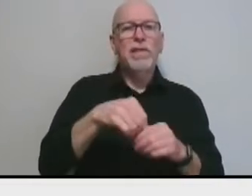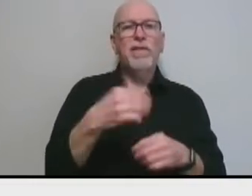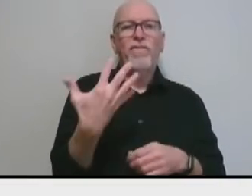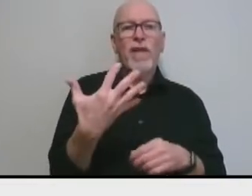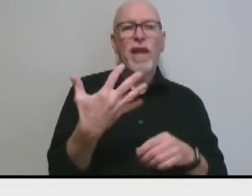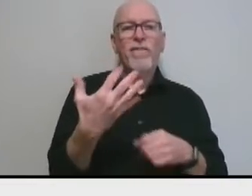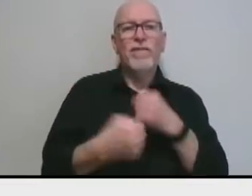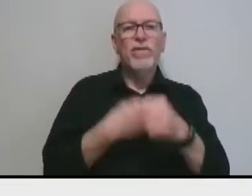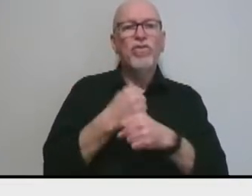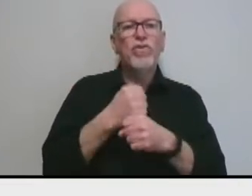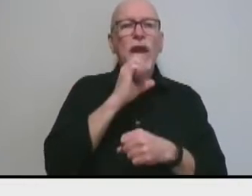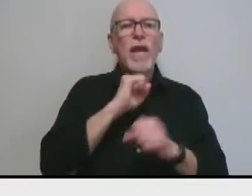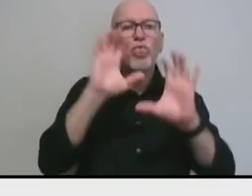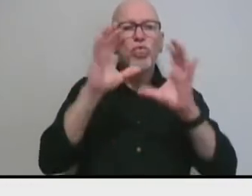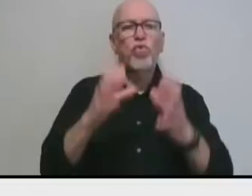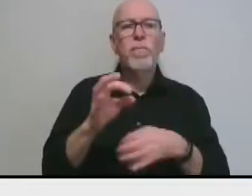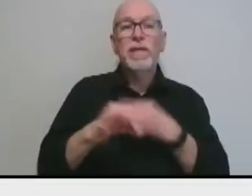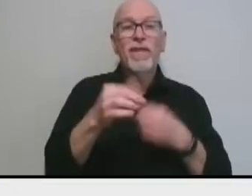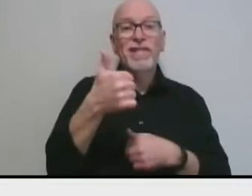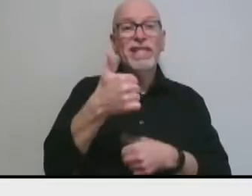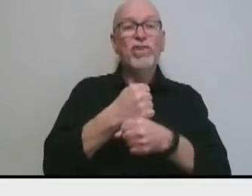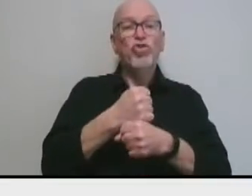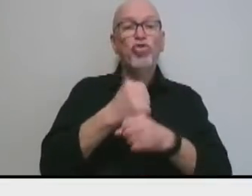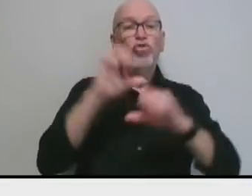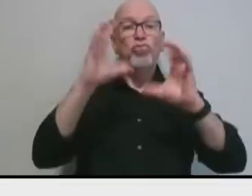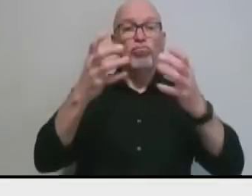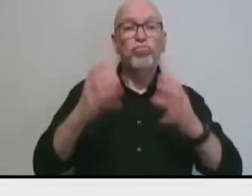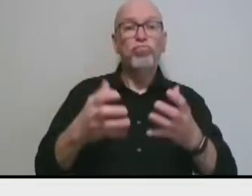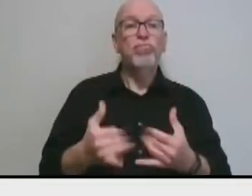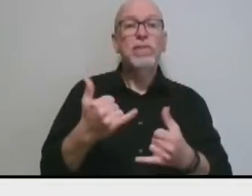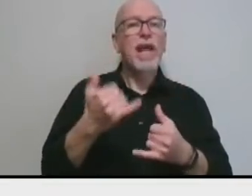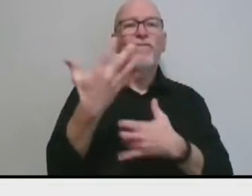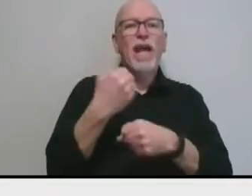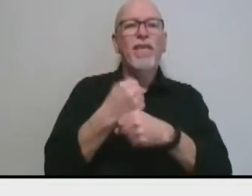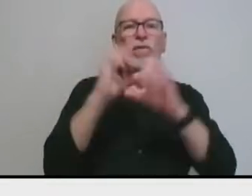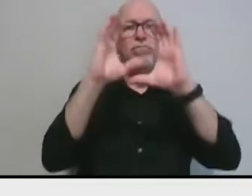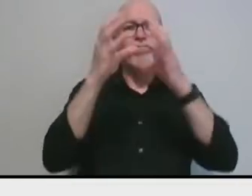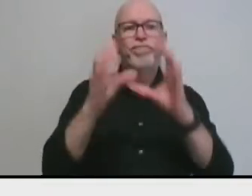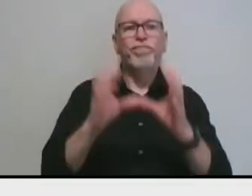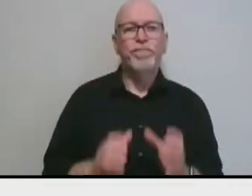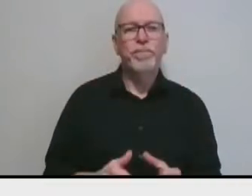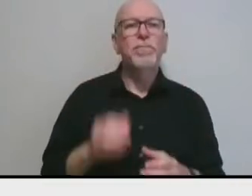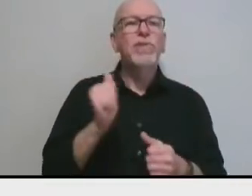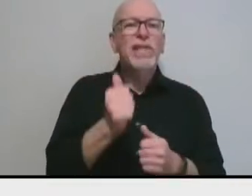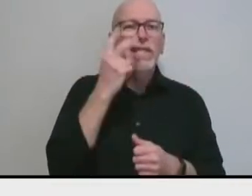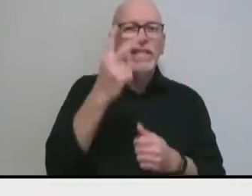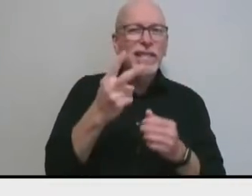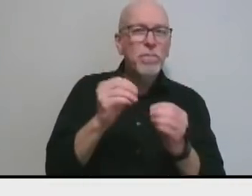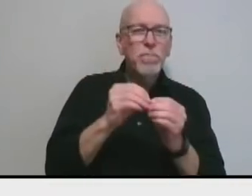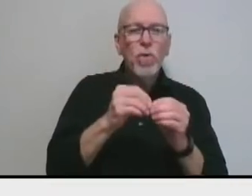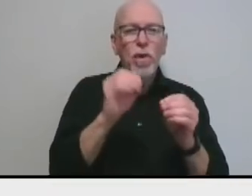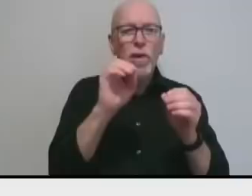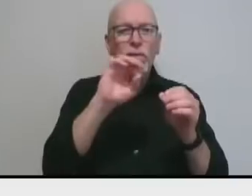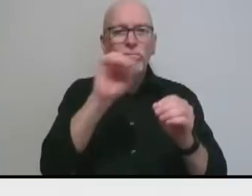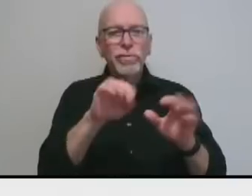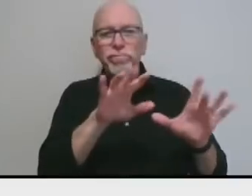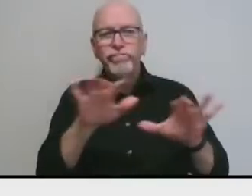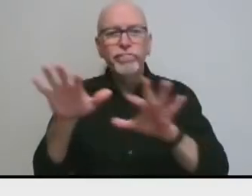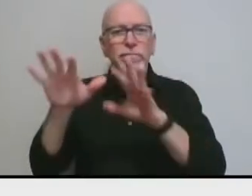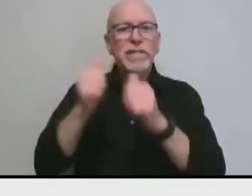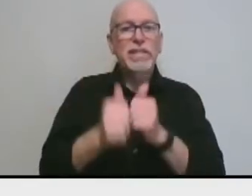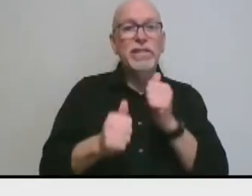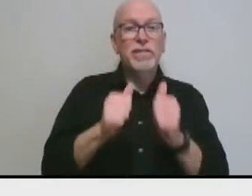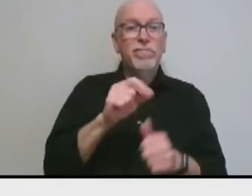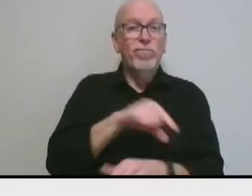5-year age groups instead of 10-year age groups to allow for better visibility into the vaccine uptake as each new eligibility group is